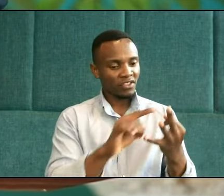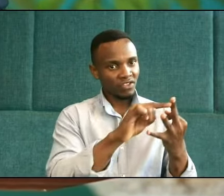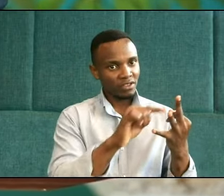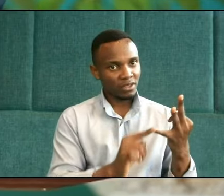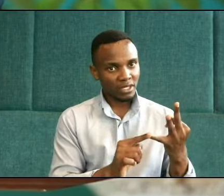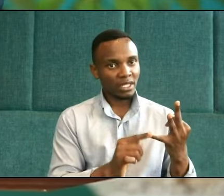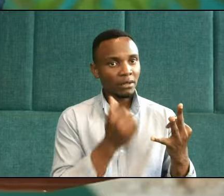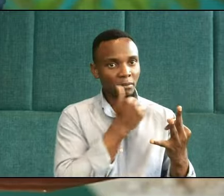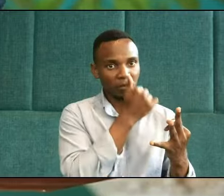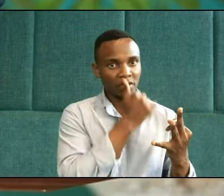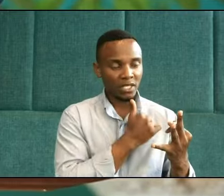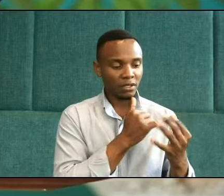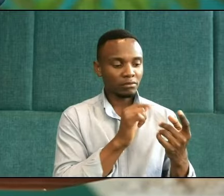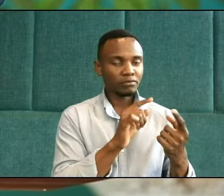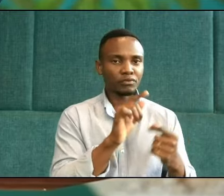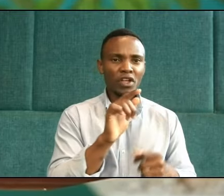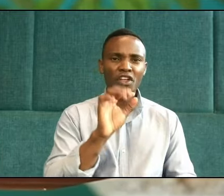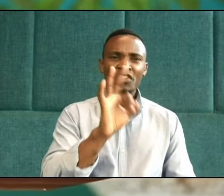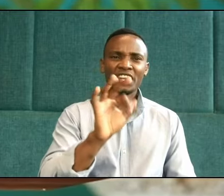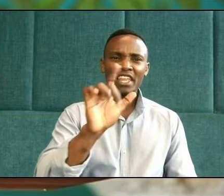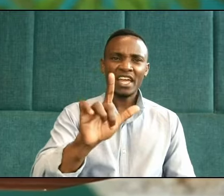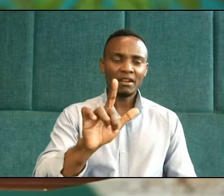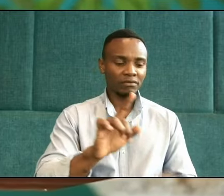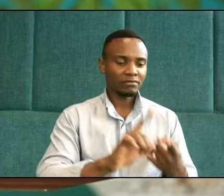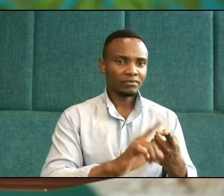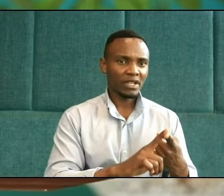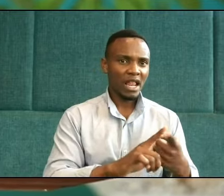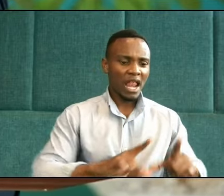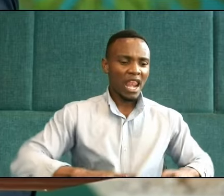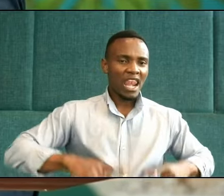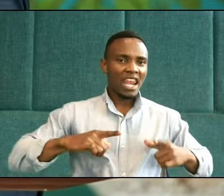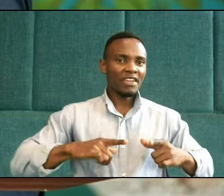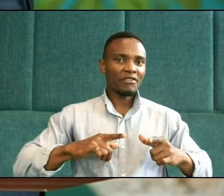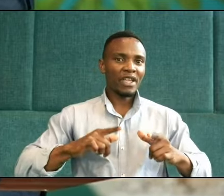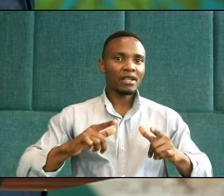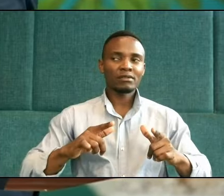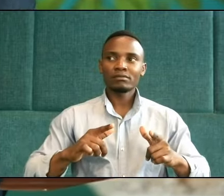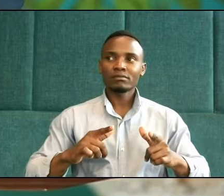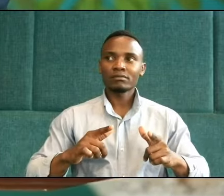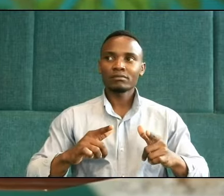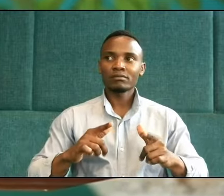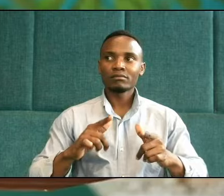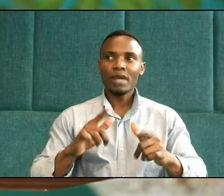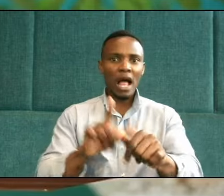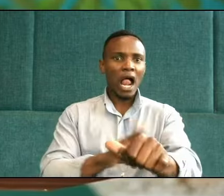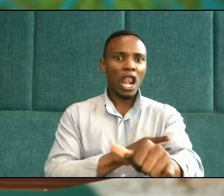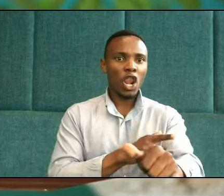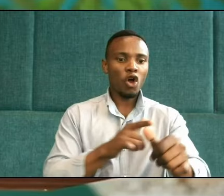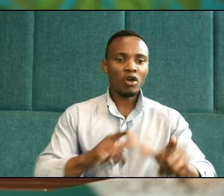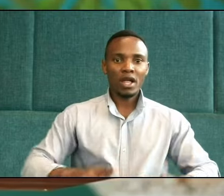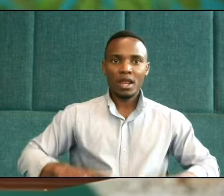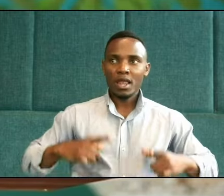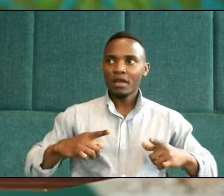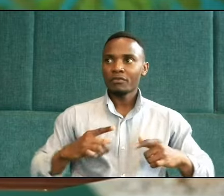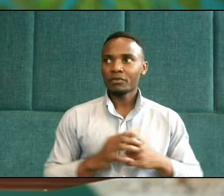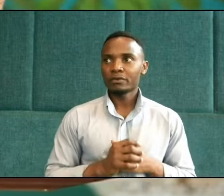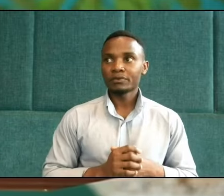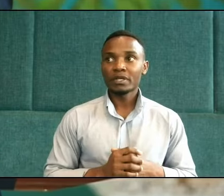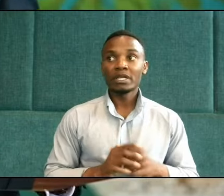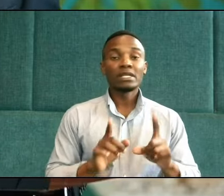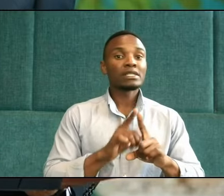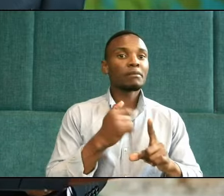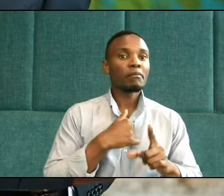L's, living long life, the secret of it. And I'll be examining just one commandment in the